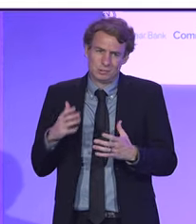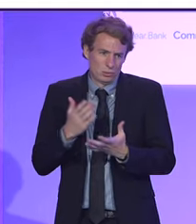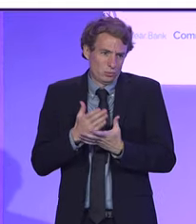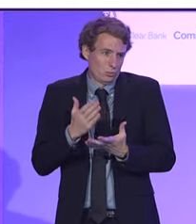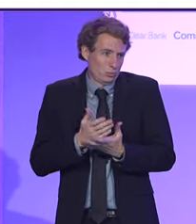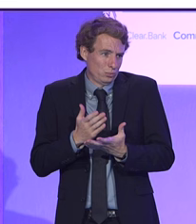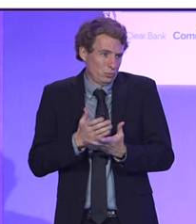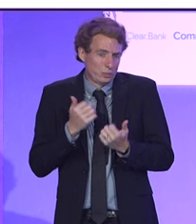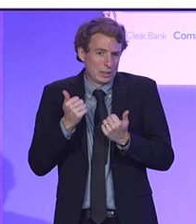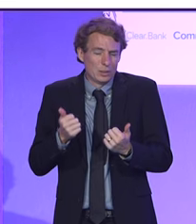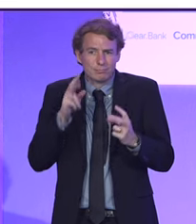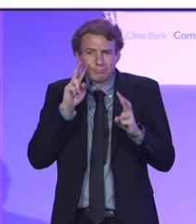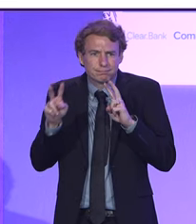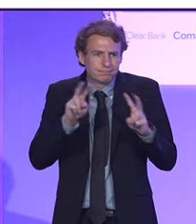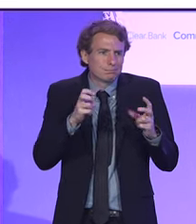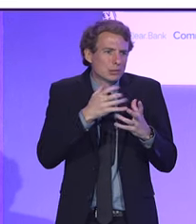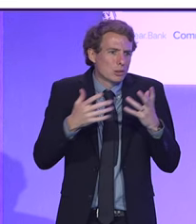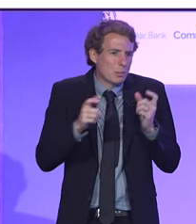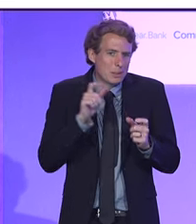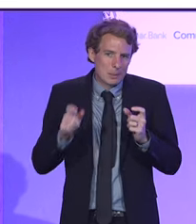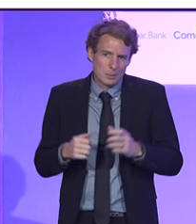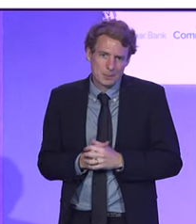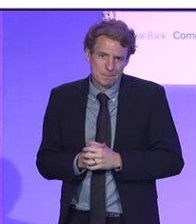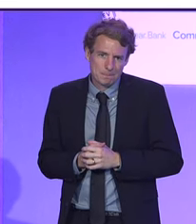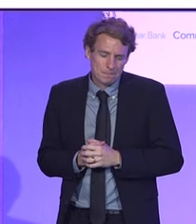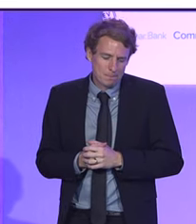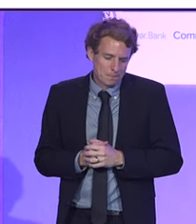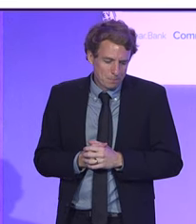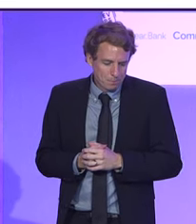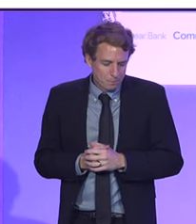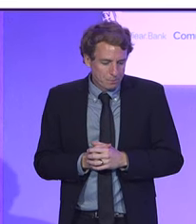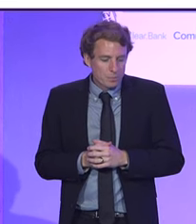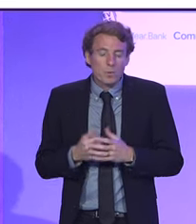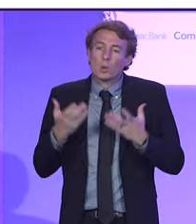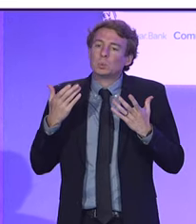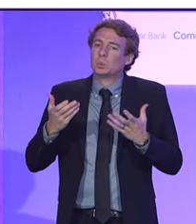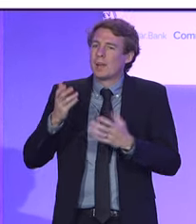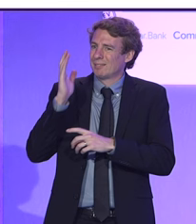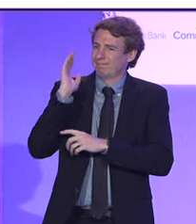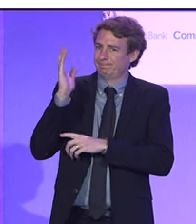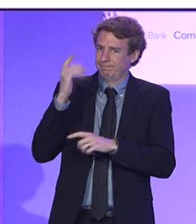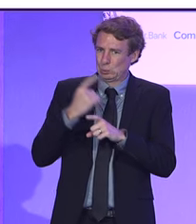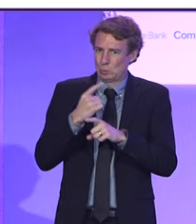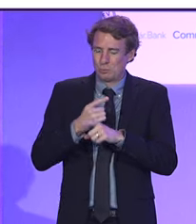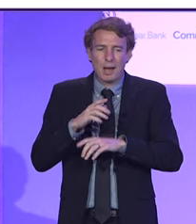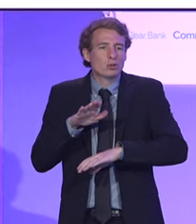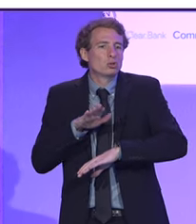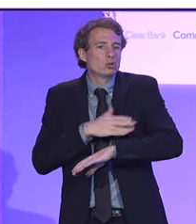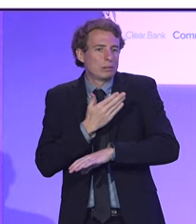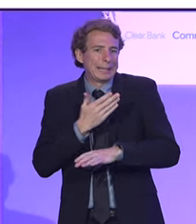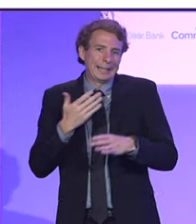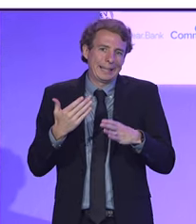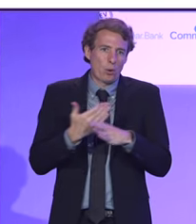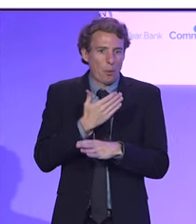good and, to see also so many people. The talk I've got for today is called GreenOps in the Cloud. I'm just going to